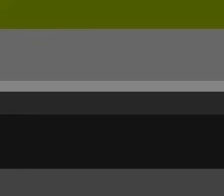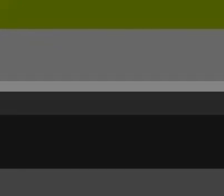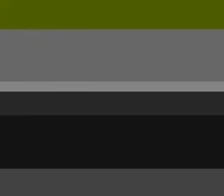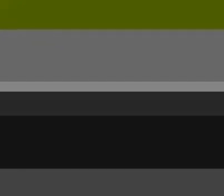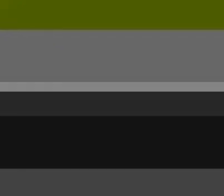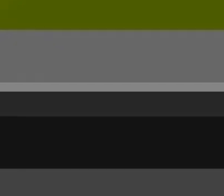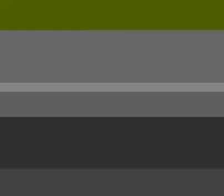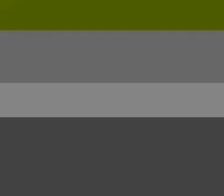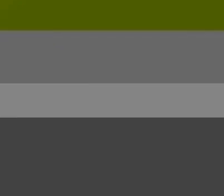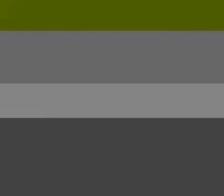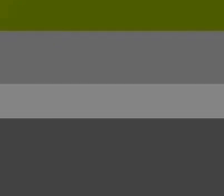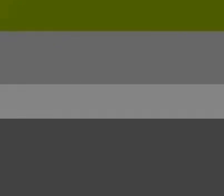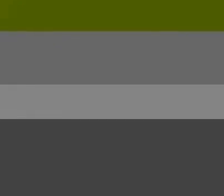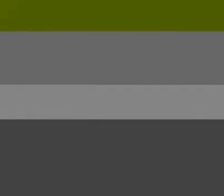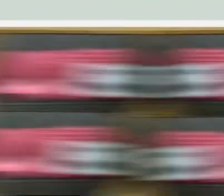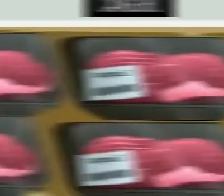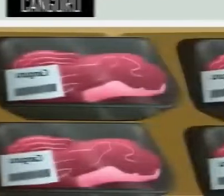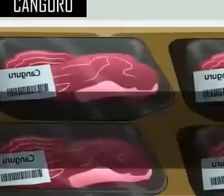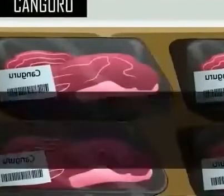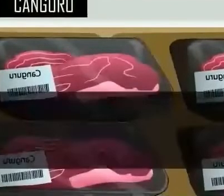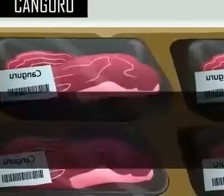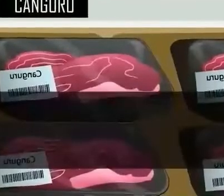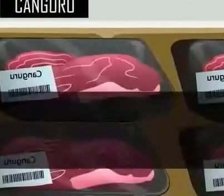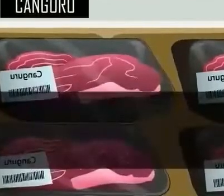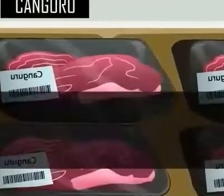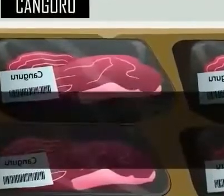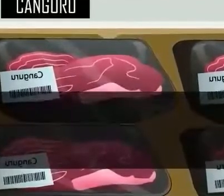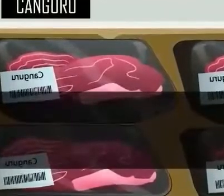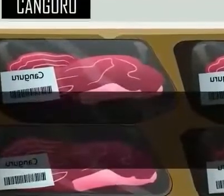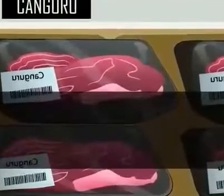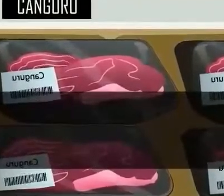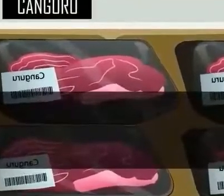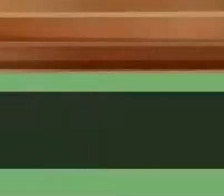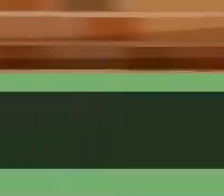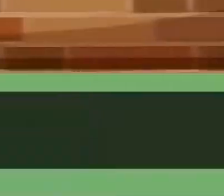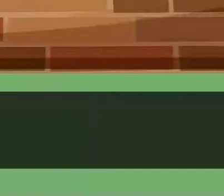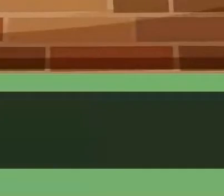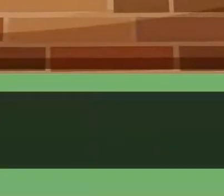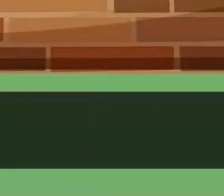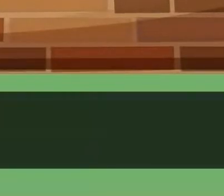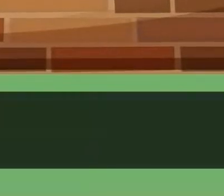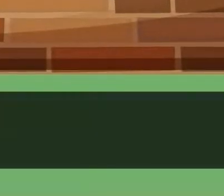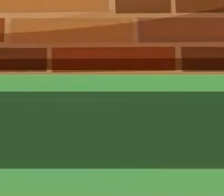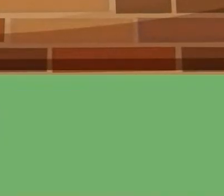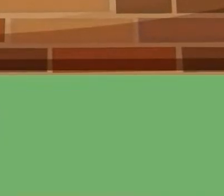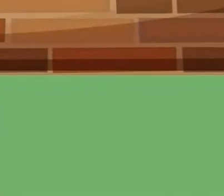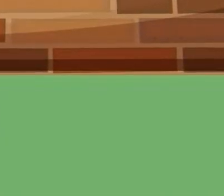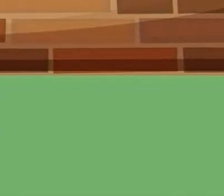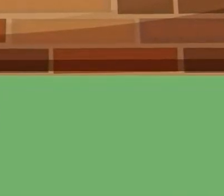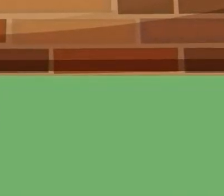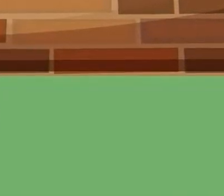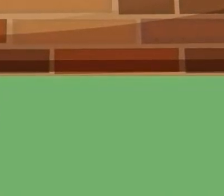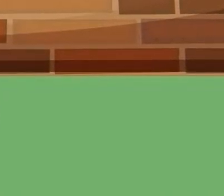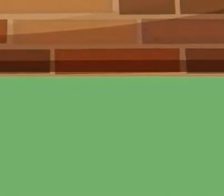to exercise. They bought fresh kangaroo meat to grill at home.